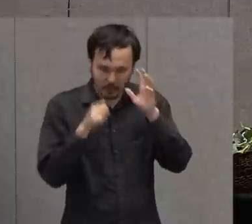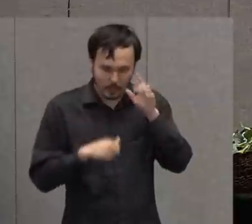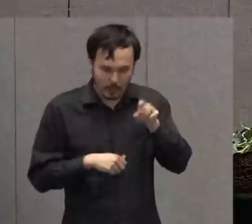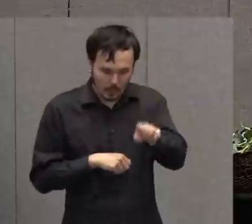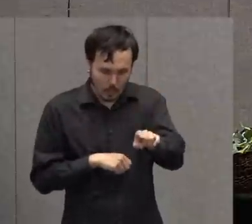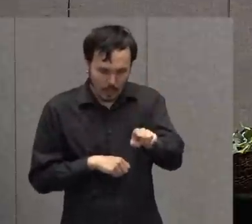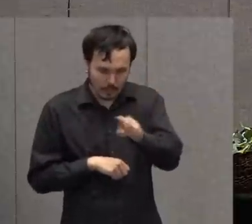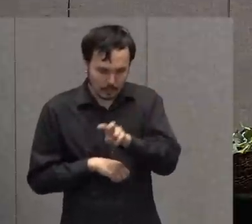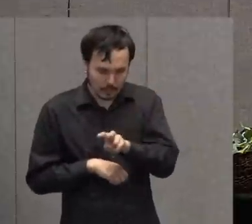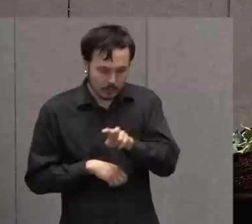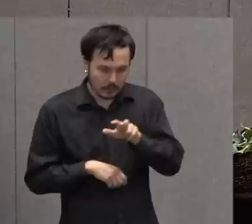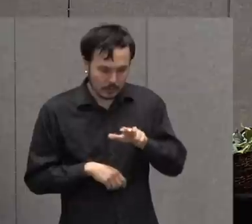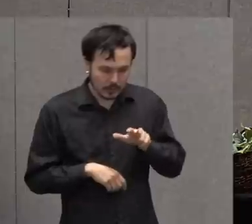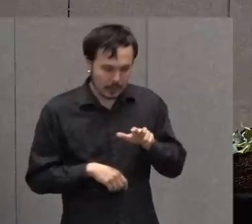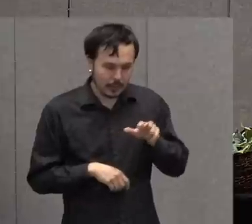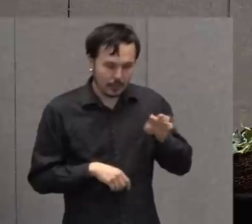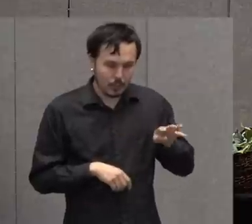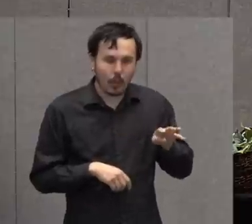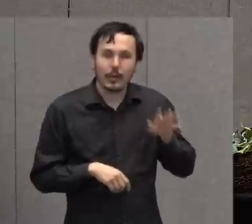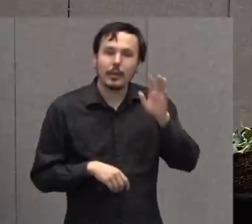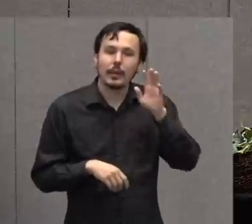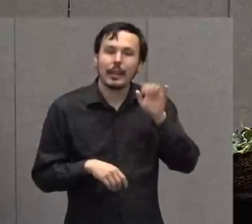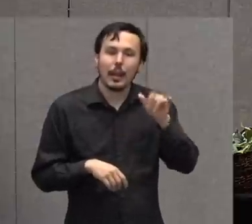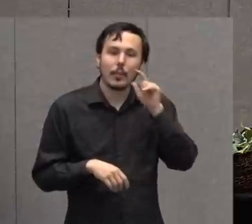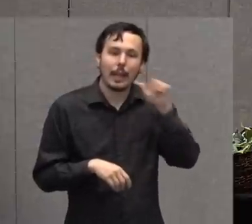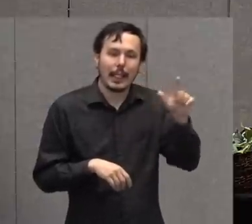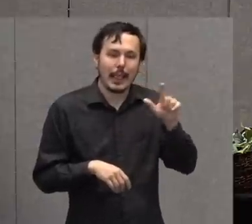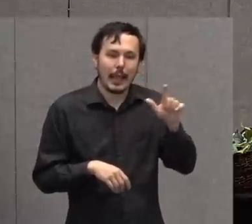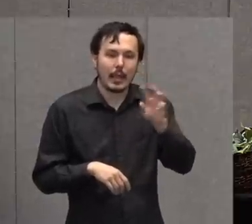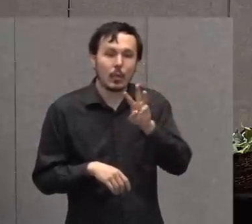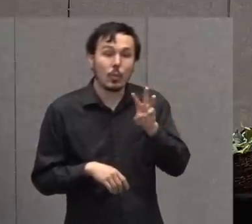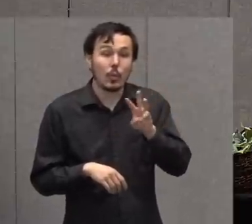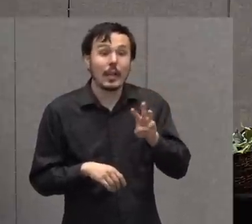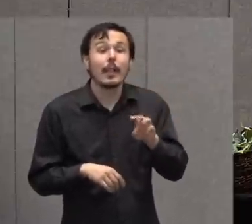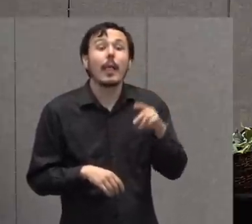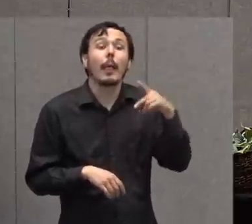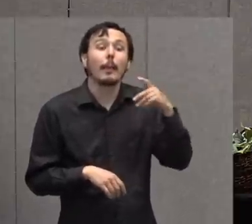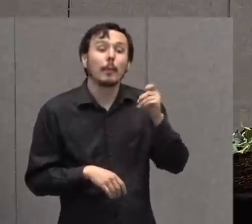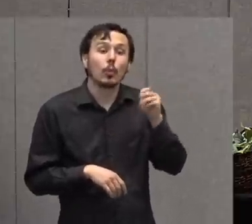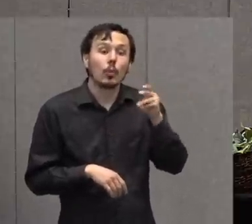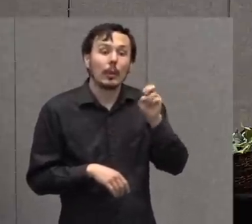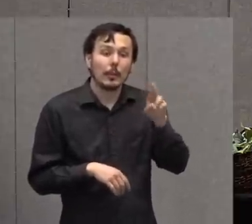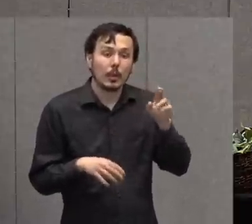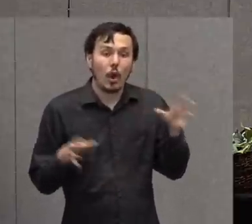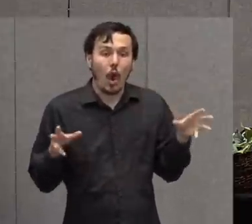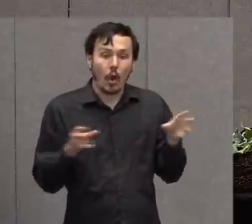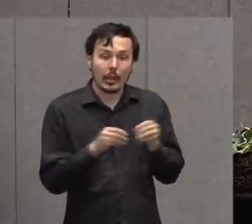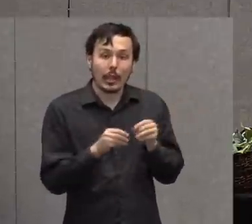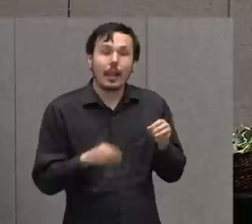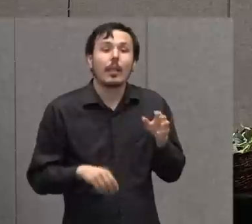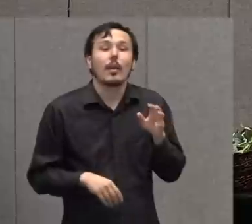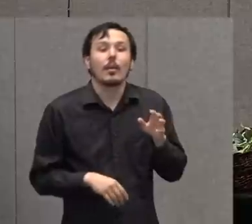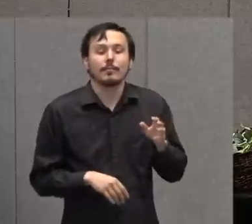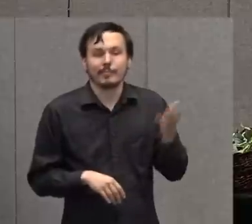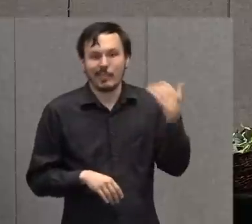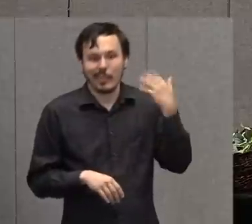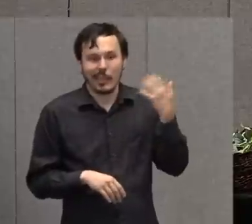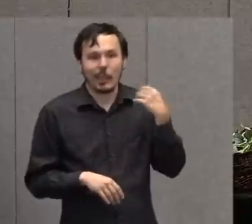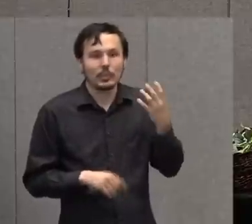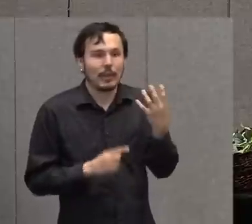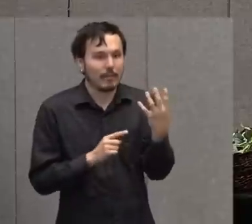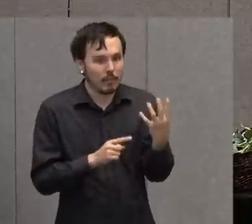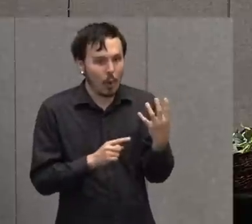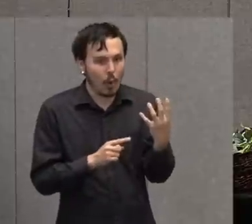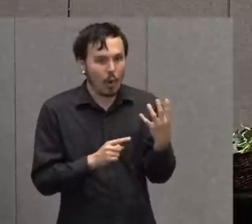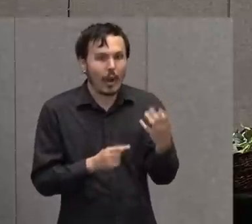both the length, and these are both the width. So the perimeter of each of these tables was 4. And